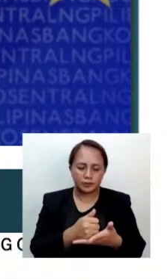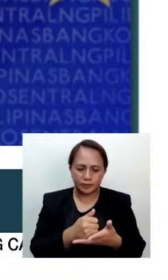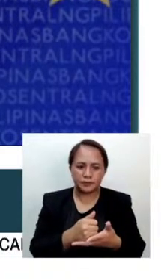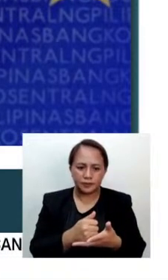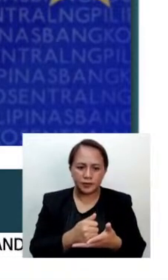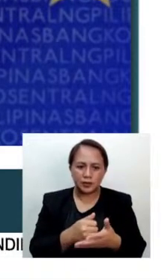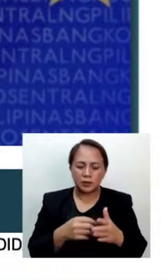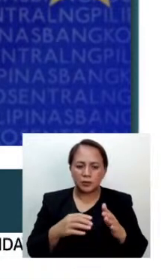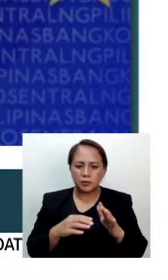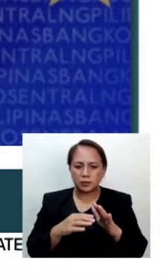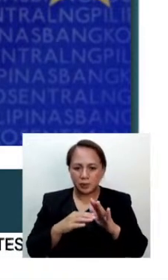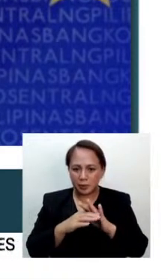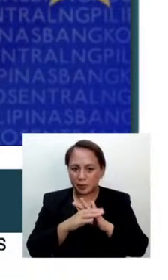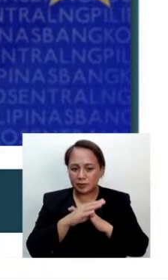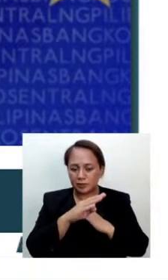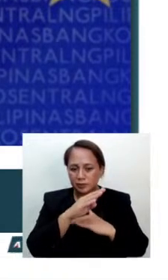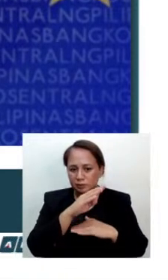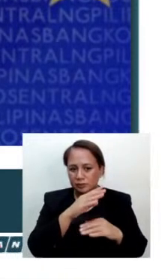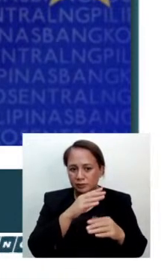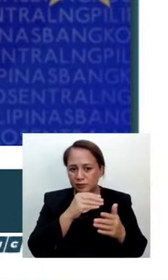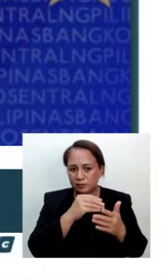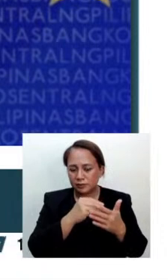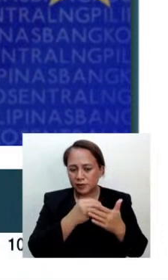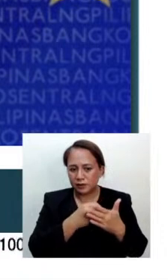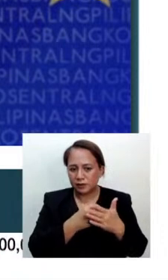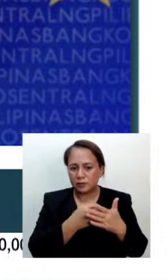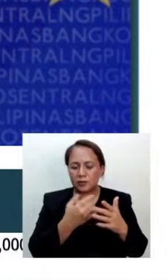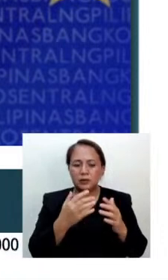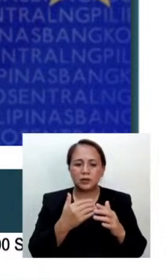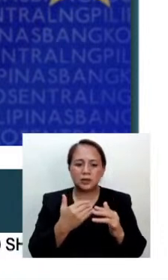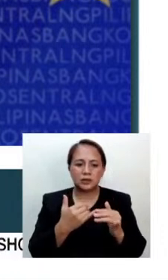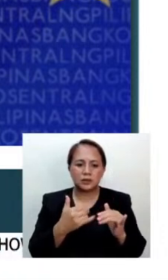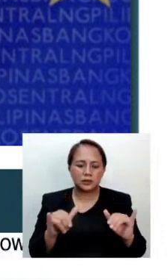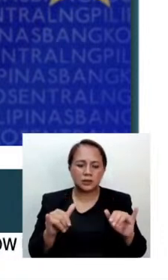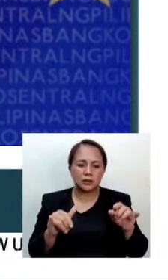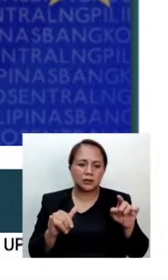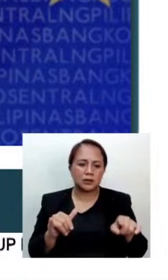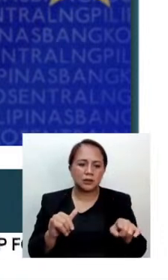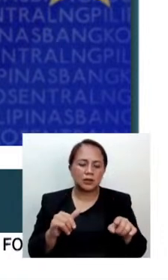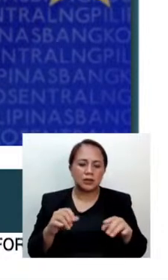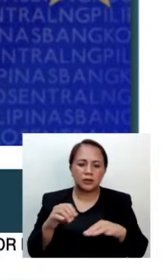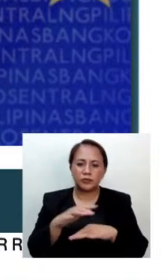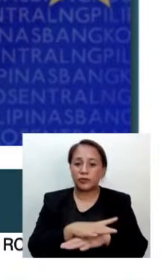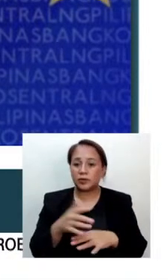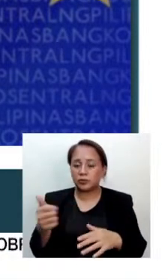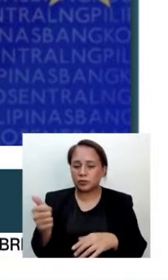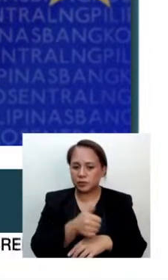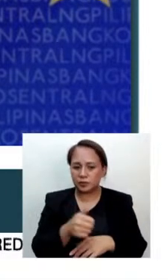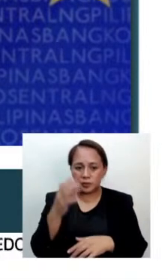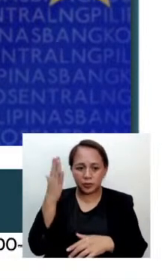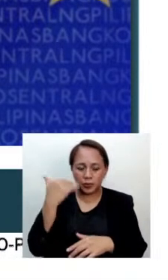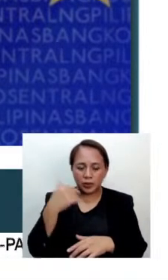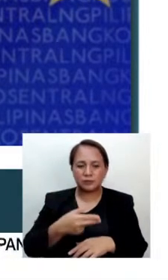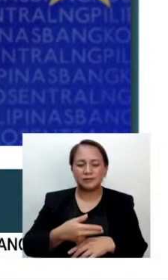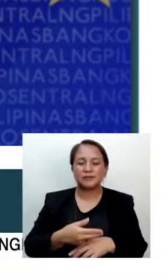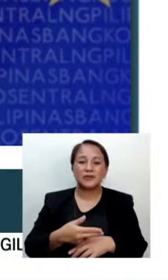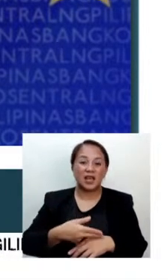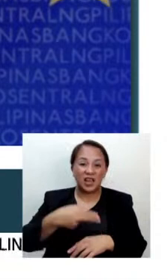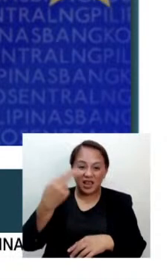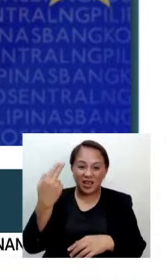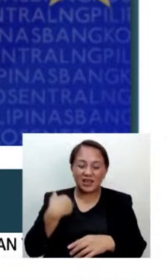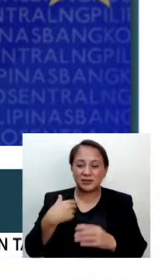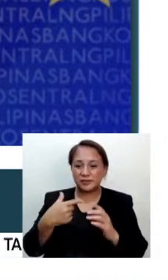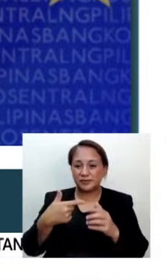rising inflation, and also the effect on transport because of the higher oil